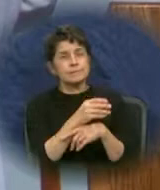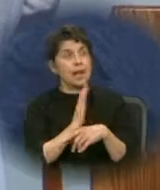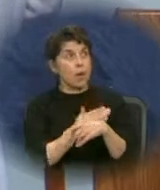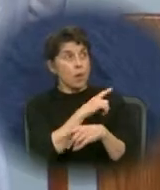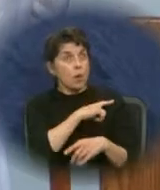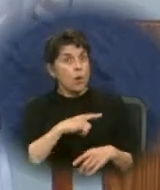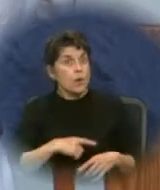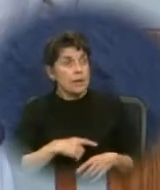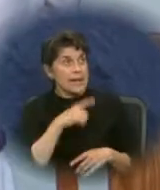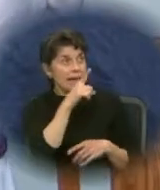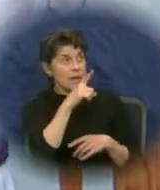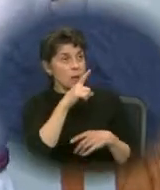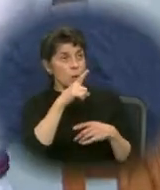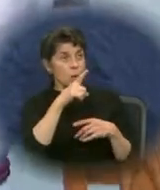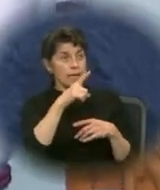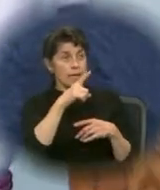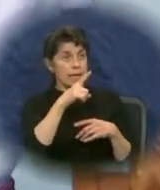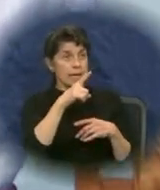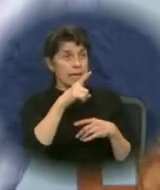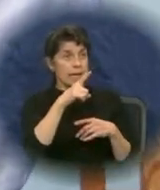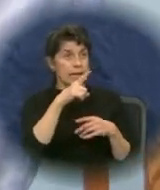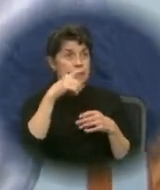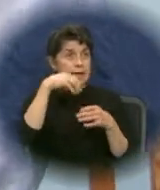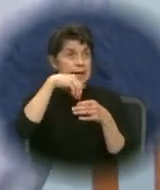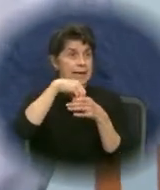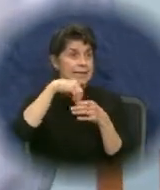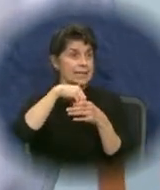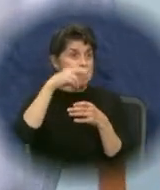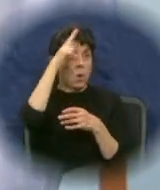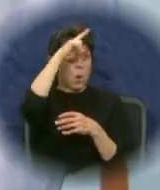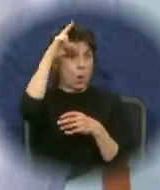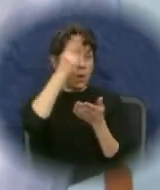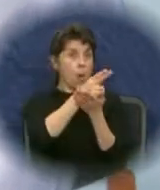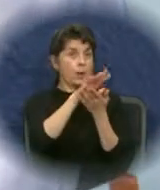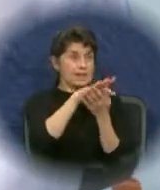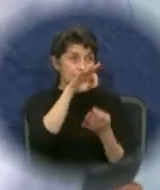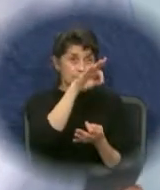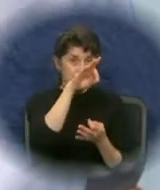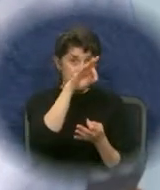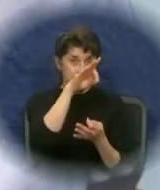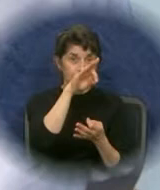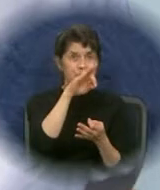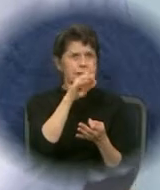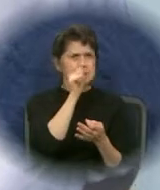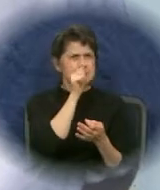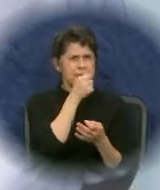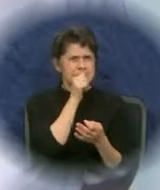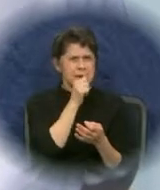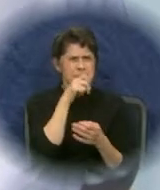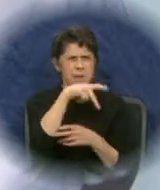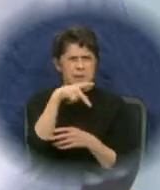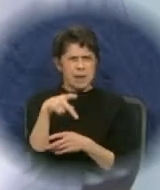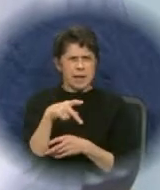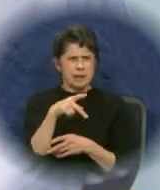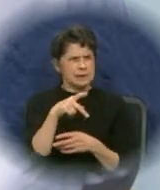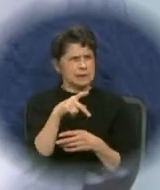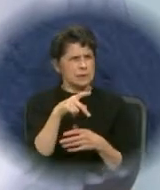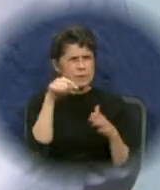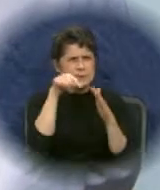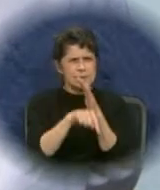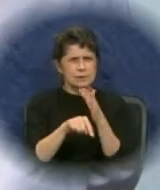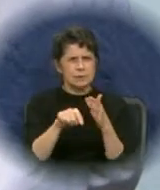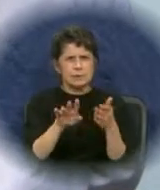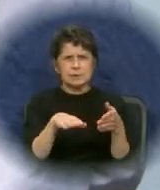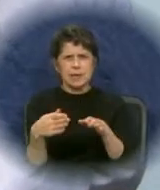was conceived by the Holy Spirit, born of the Virgin Mary, suffered under Pontius Pilate, was crucified, died, and was buried.